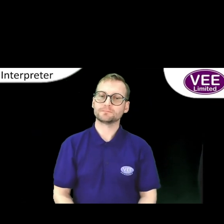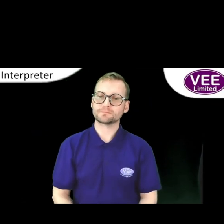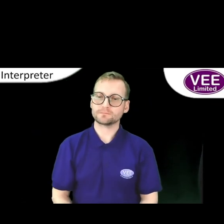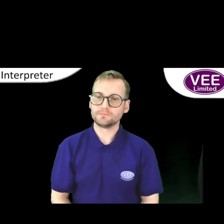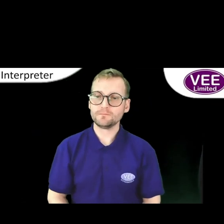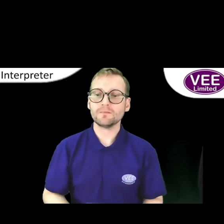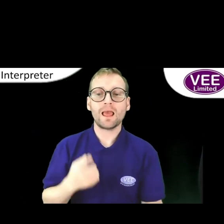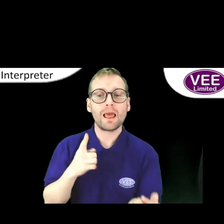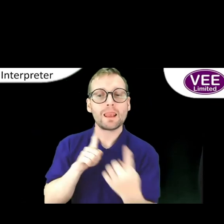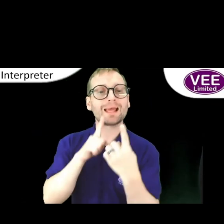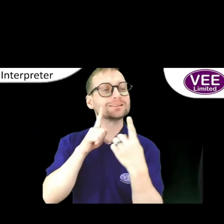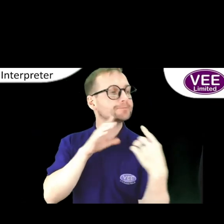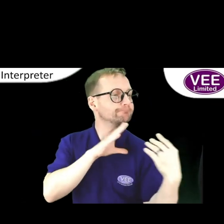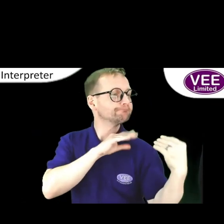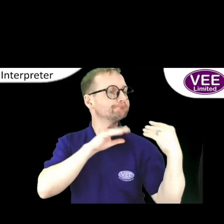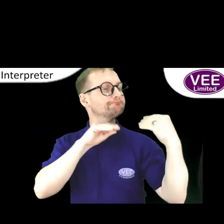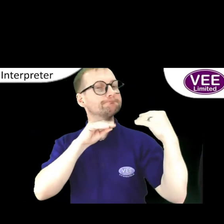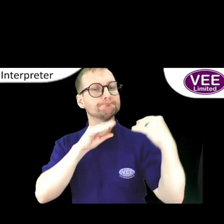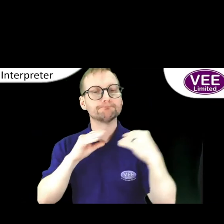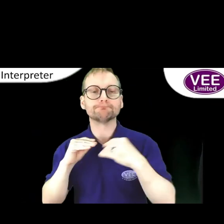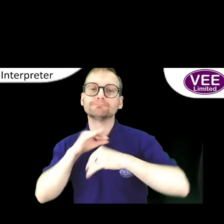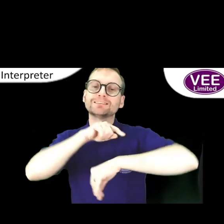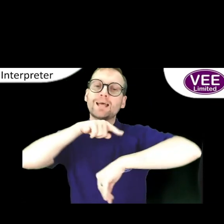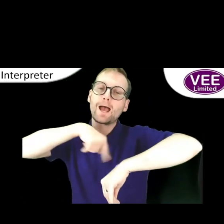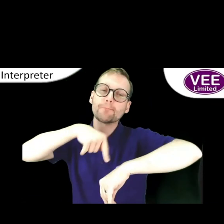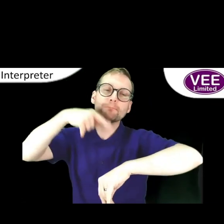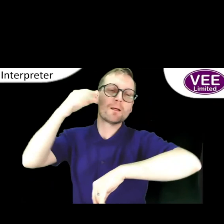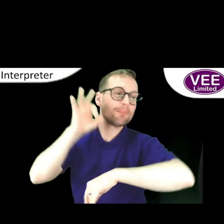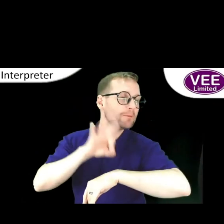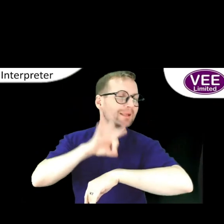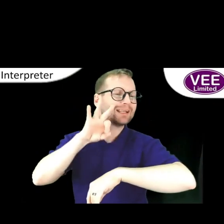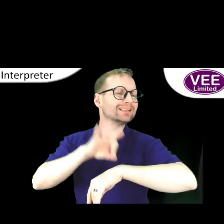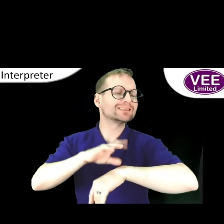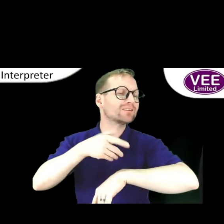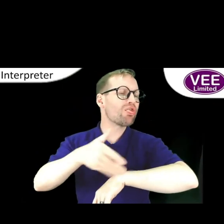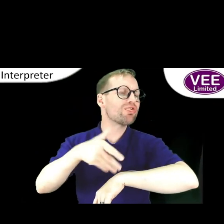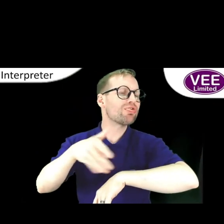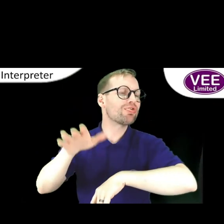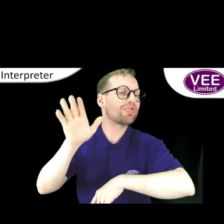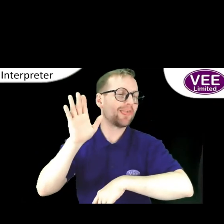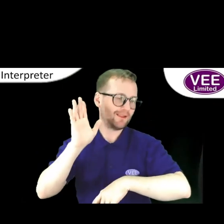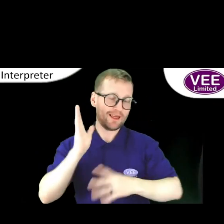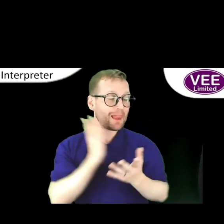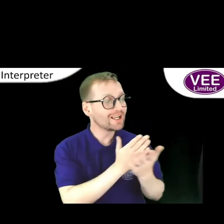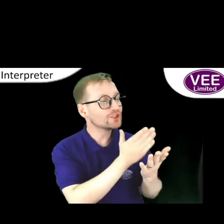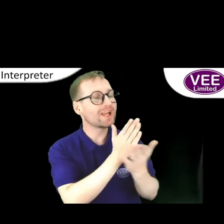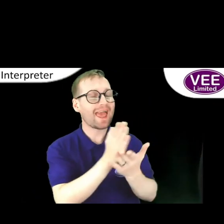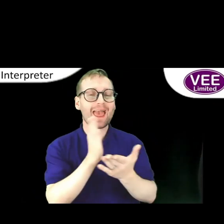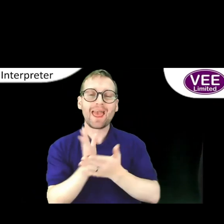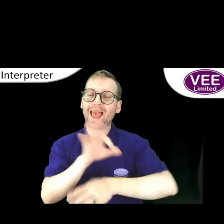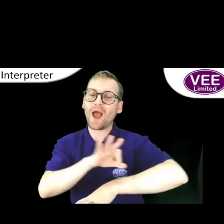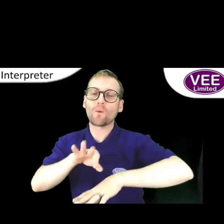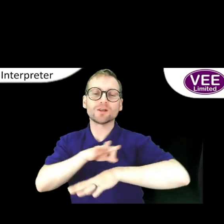Let us catch well the hours and the minutes that fly. Let us share them, say